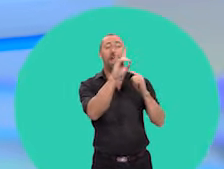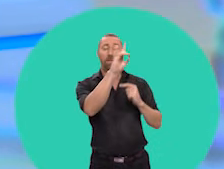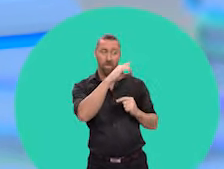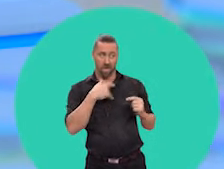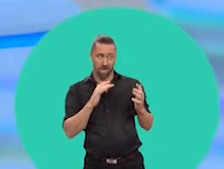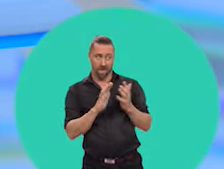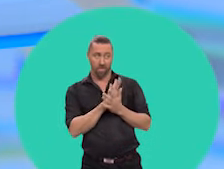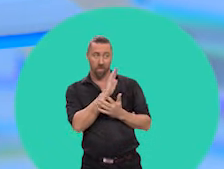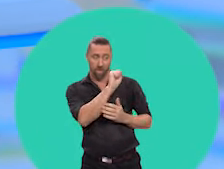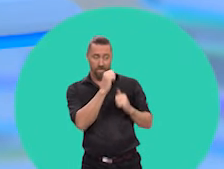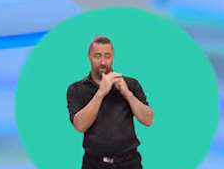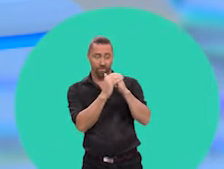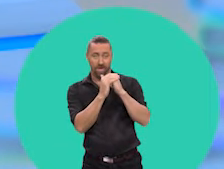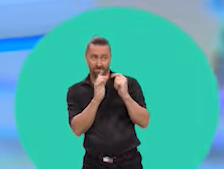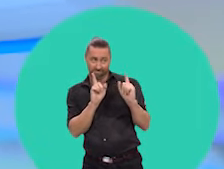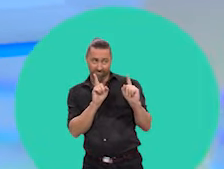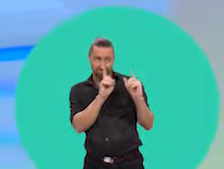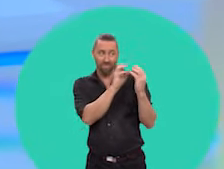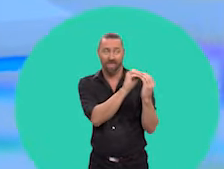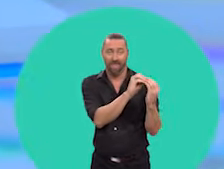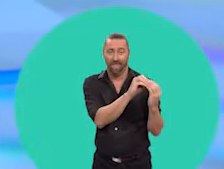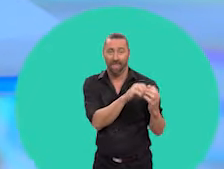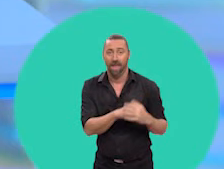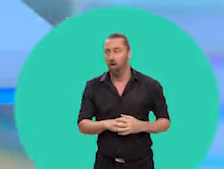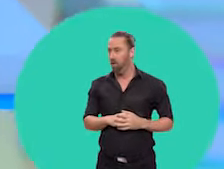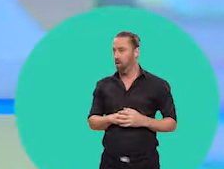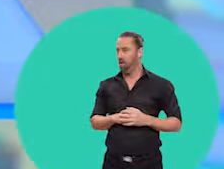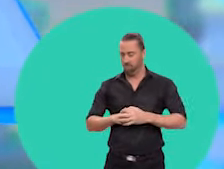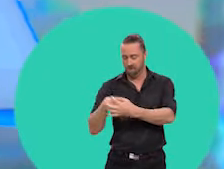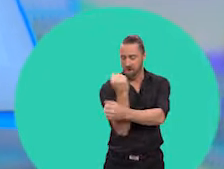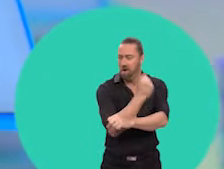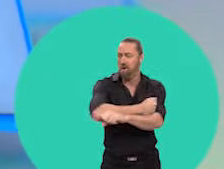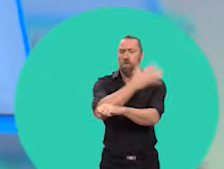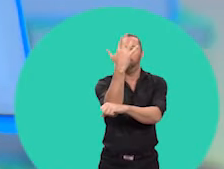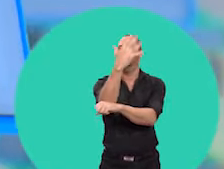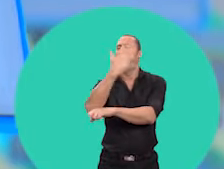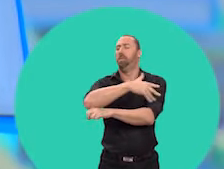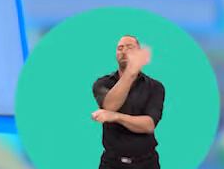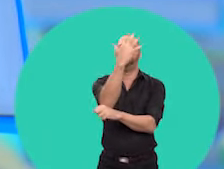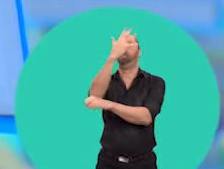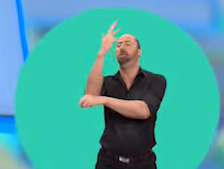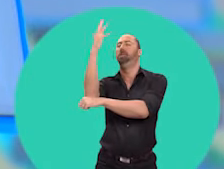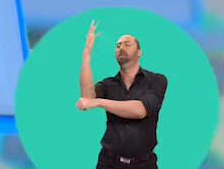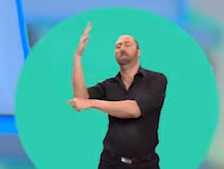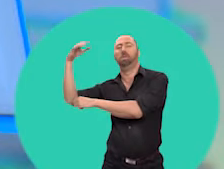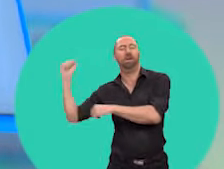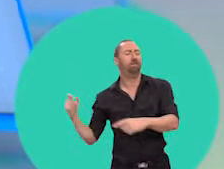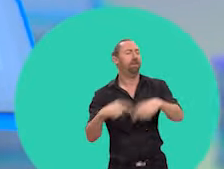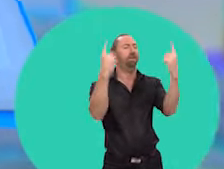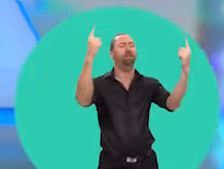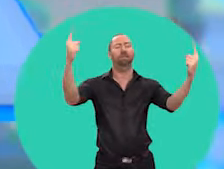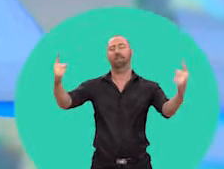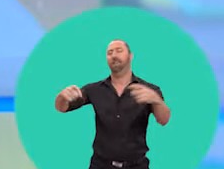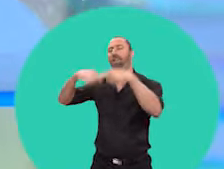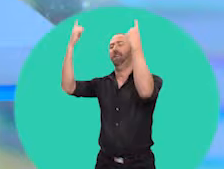your friend." Without another word, Leonard fanned out his tail feathers and burst into a